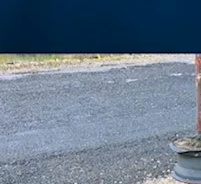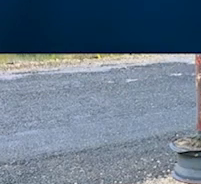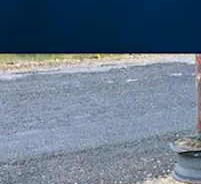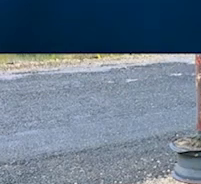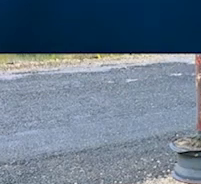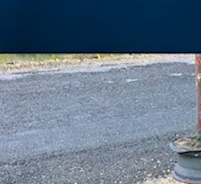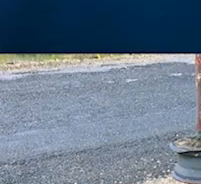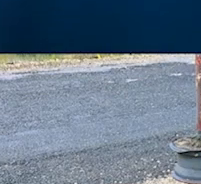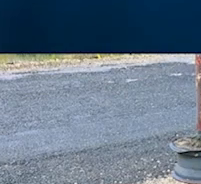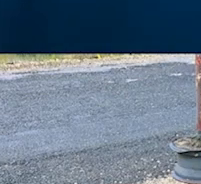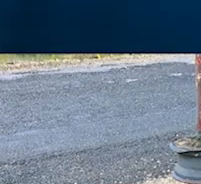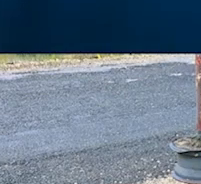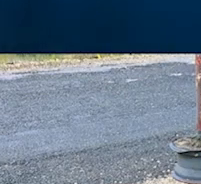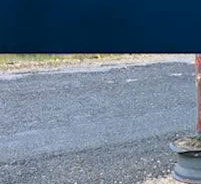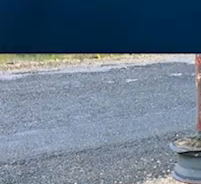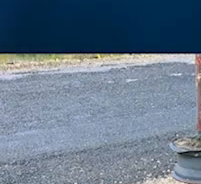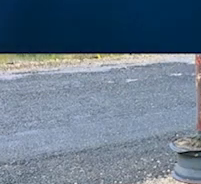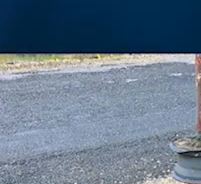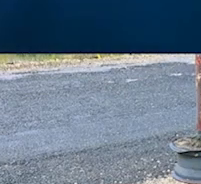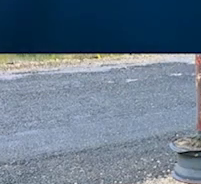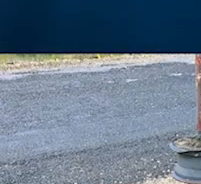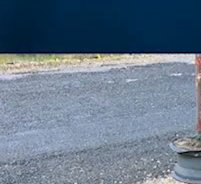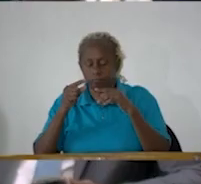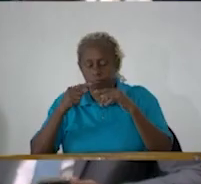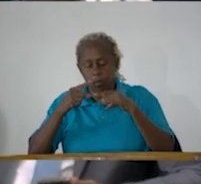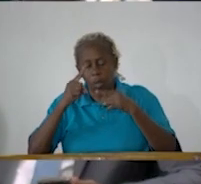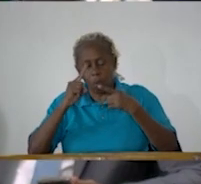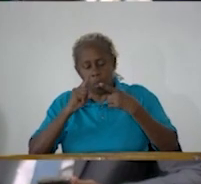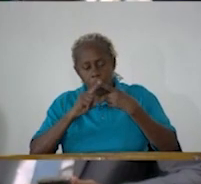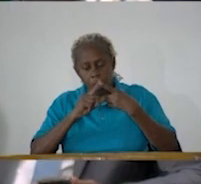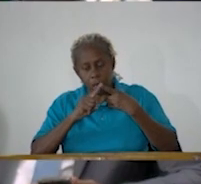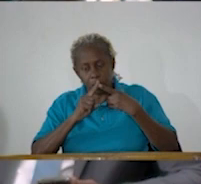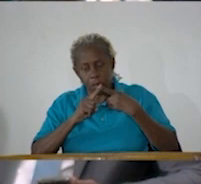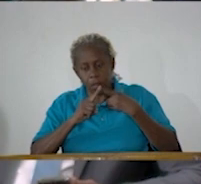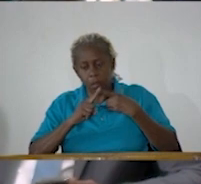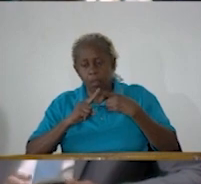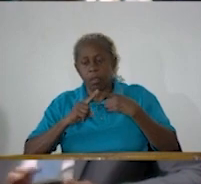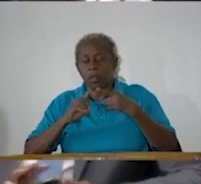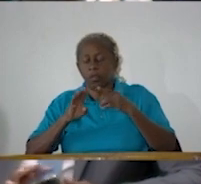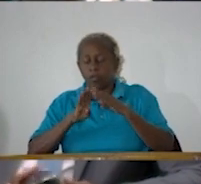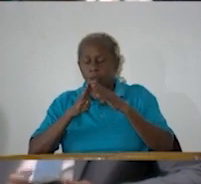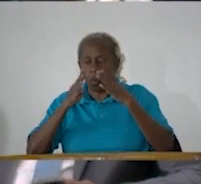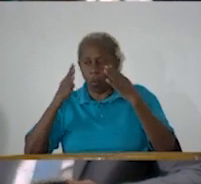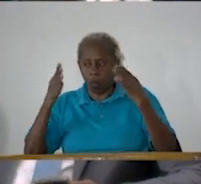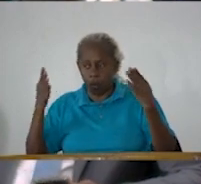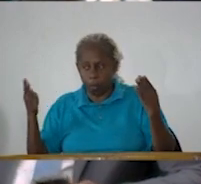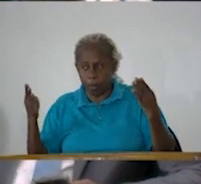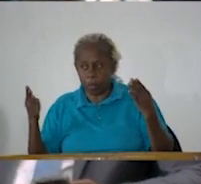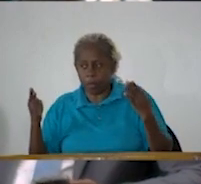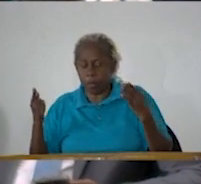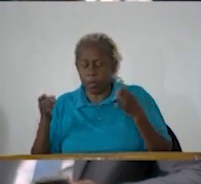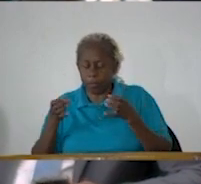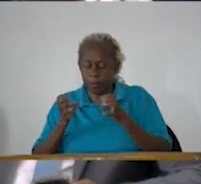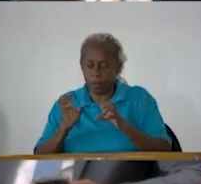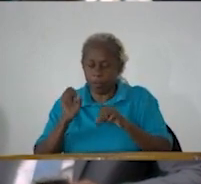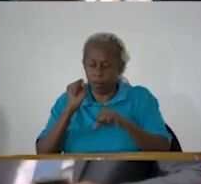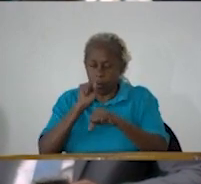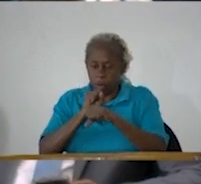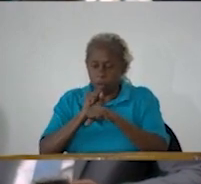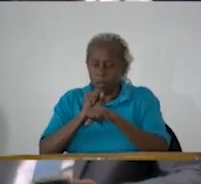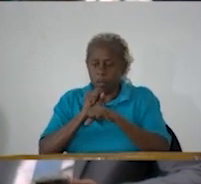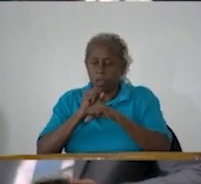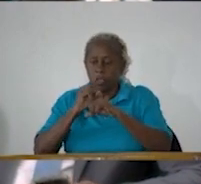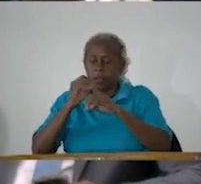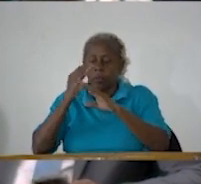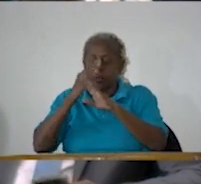and retaining walls, have also been finalized. The cost to reopen the affected works and improve the